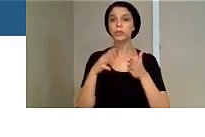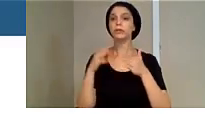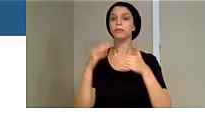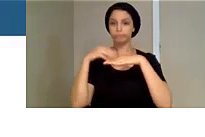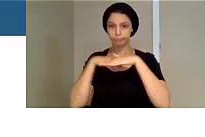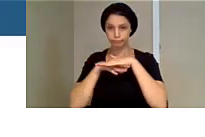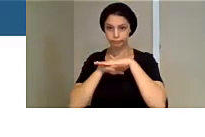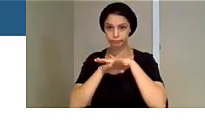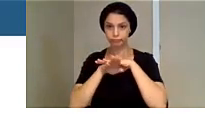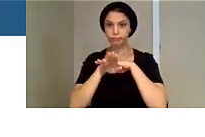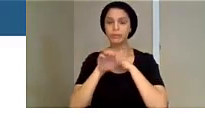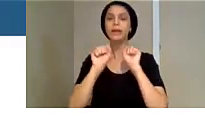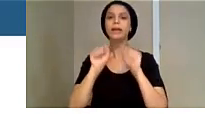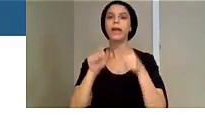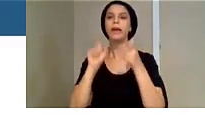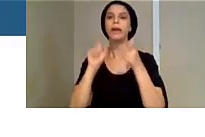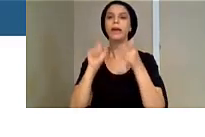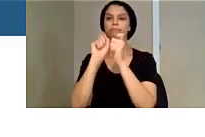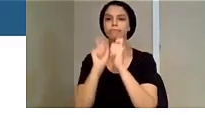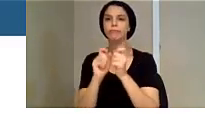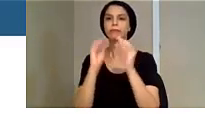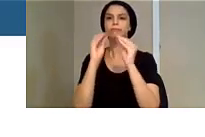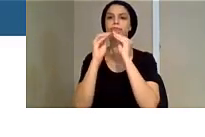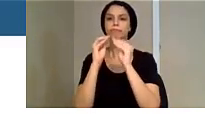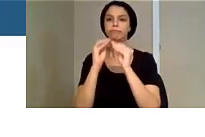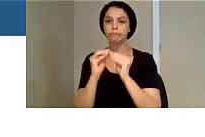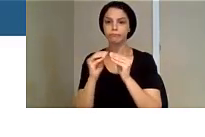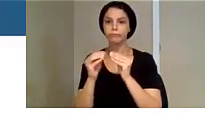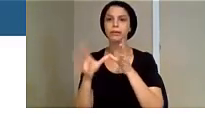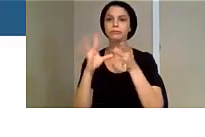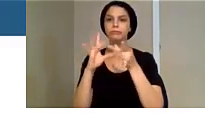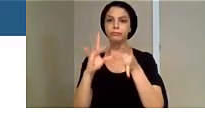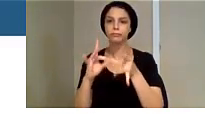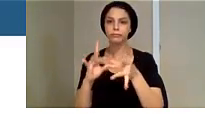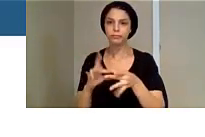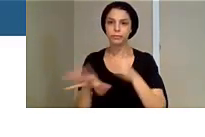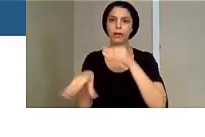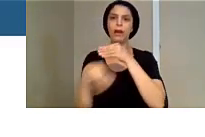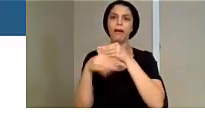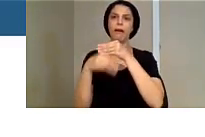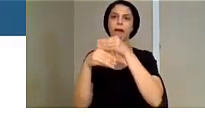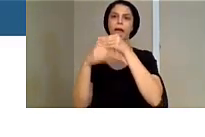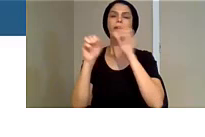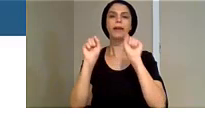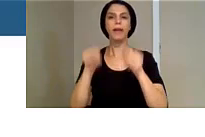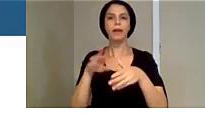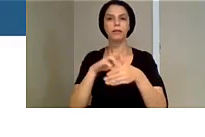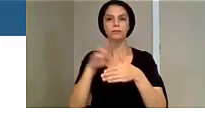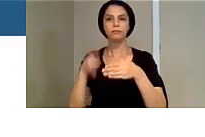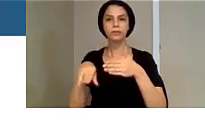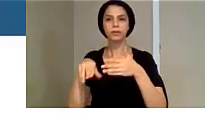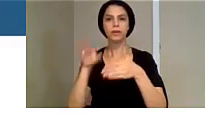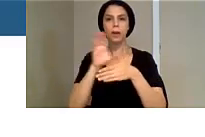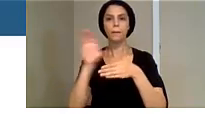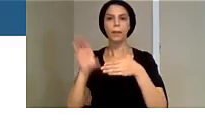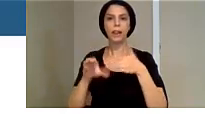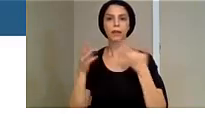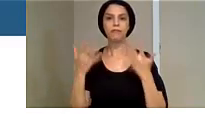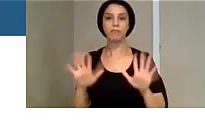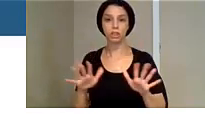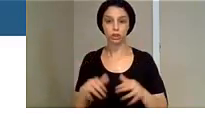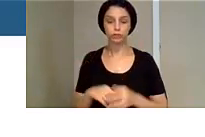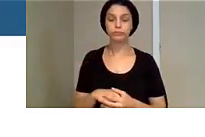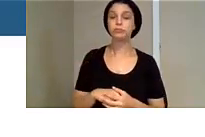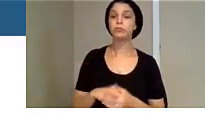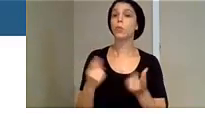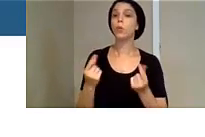begin to edit, add their own content of work so that it's getting completed. When they're ready to submit it,